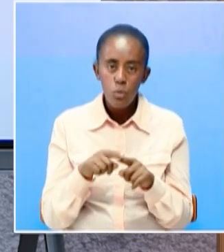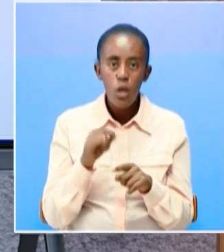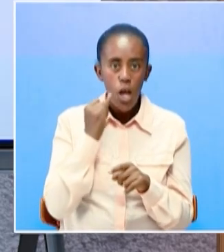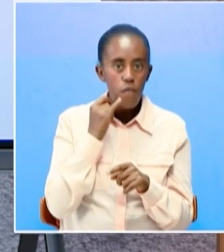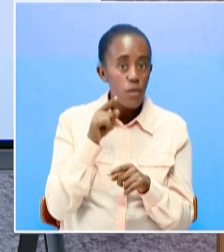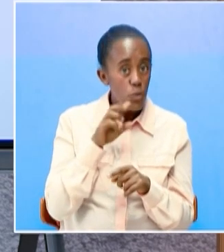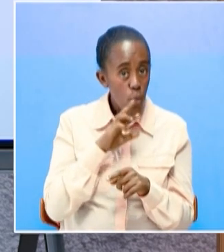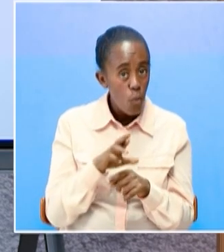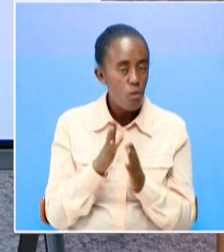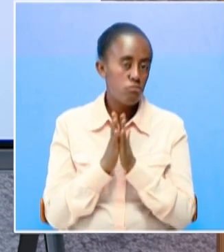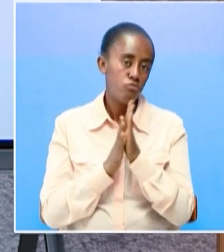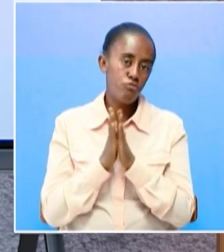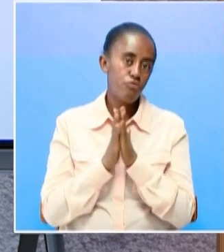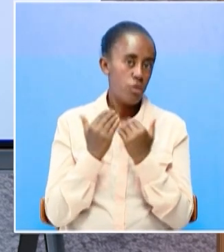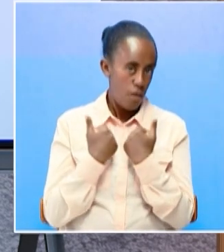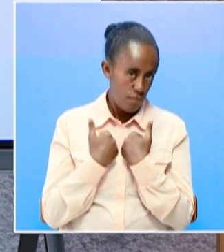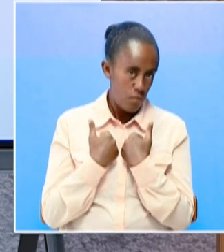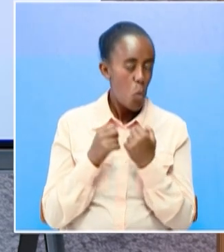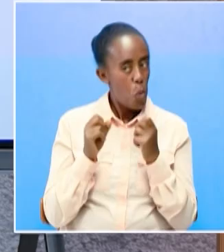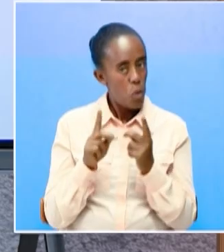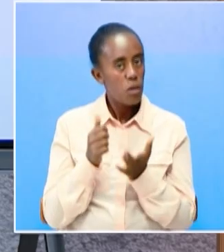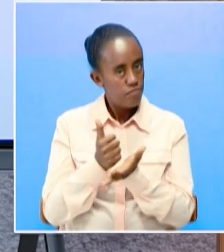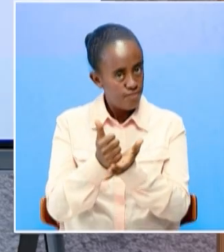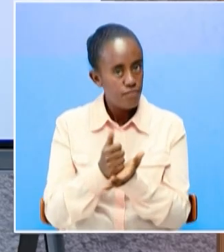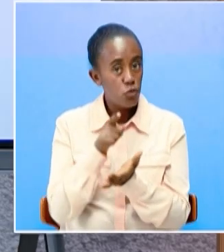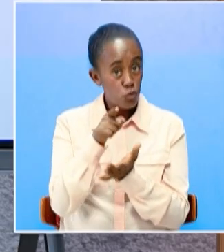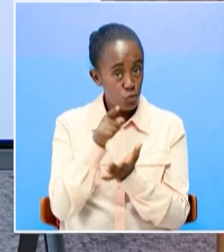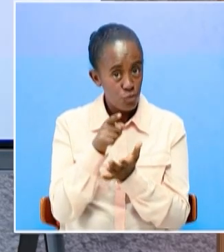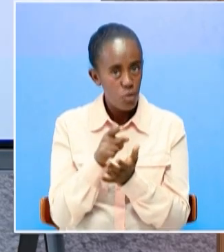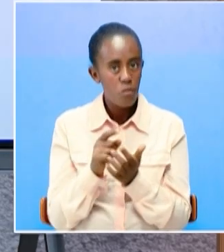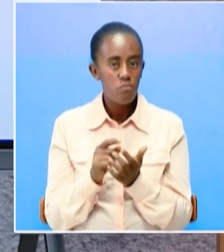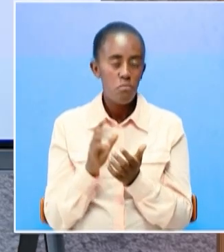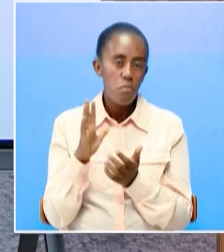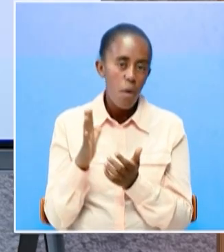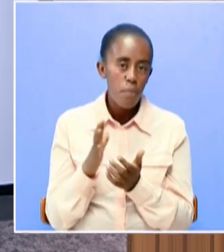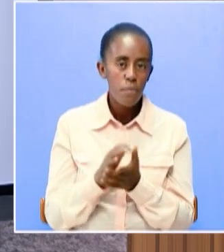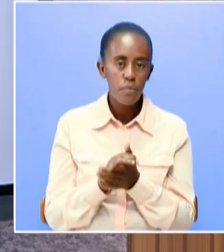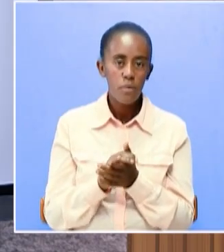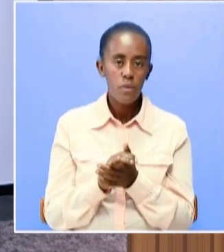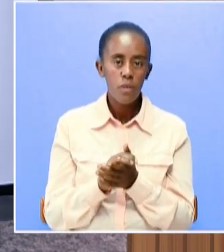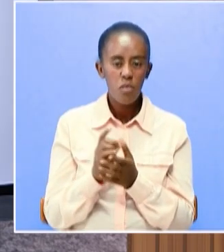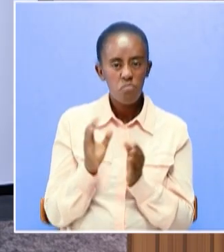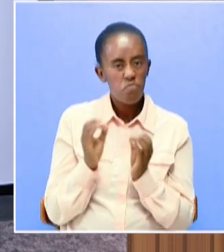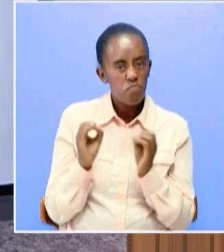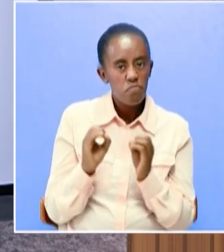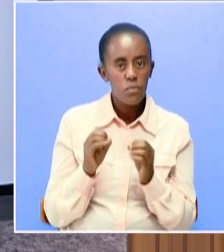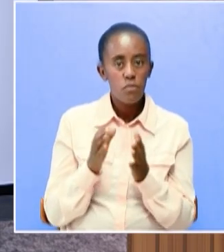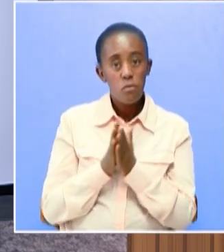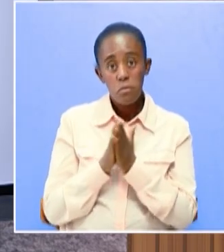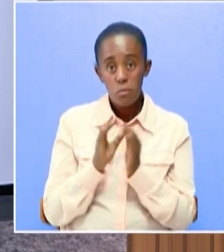are interested, if you are ready to help that person. Maybe if you are not ready, you can use in such